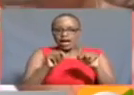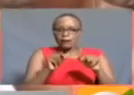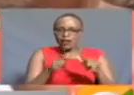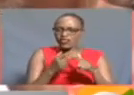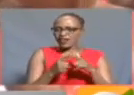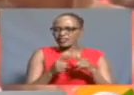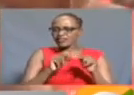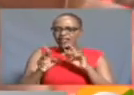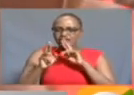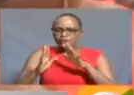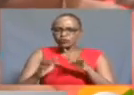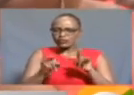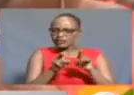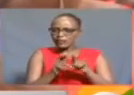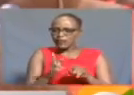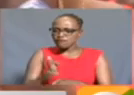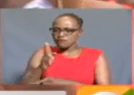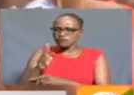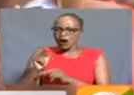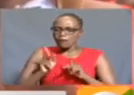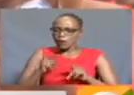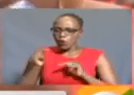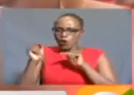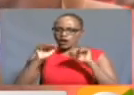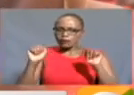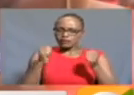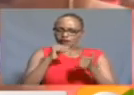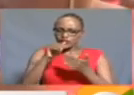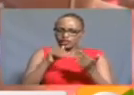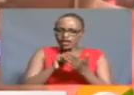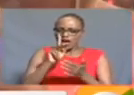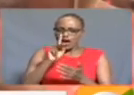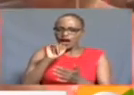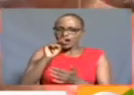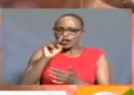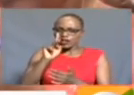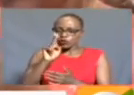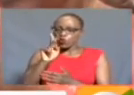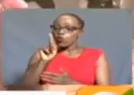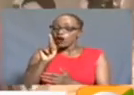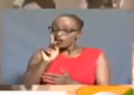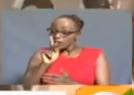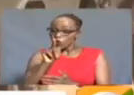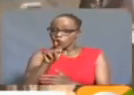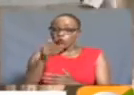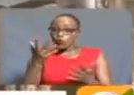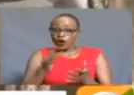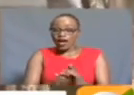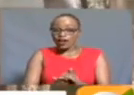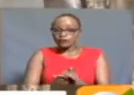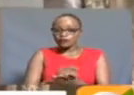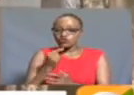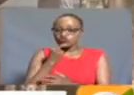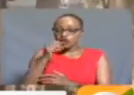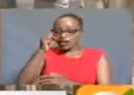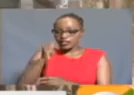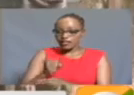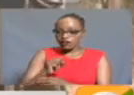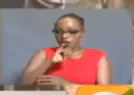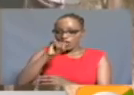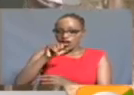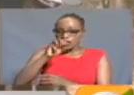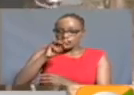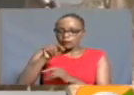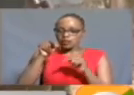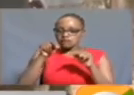respond, wanagongwa mpaka ambao wale wanakuja kuokoa center ya Kainuk. Wewe uko wapi? Turkana South Member of Parliament James